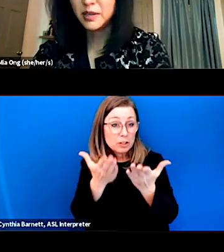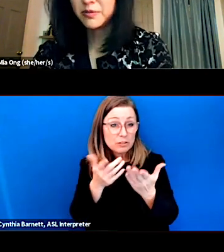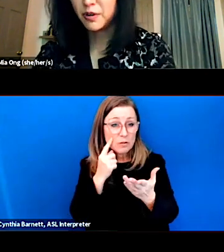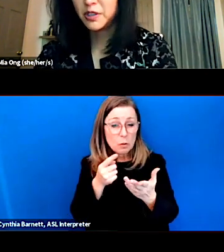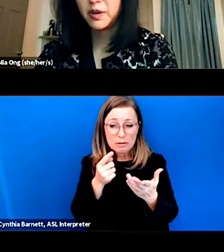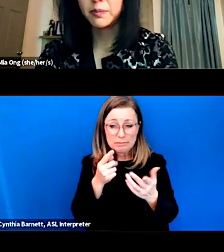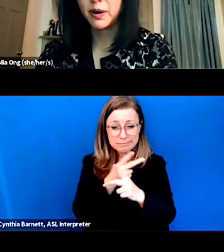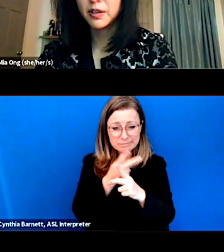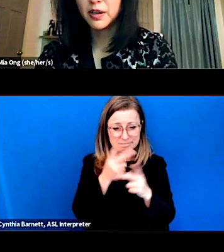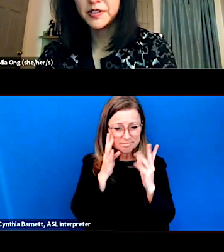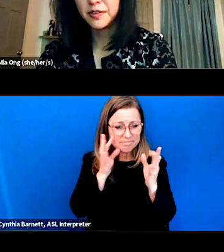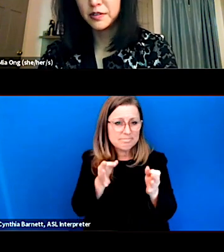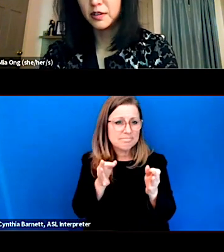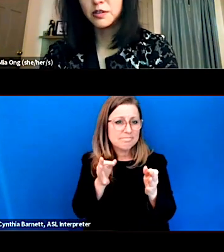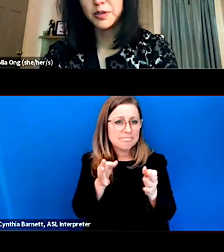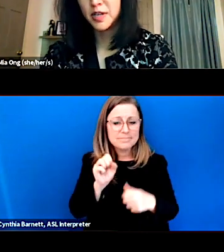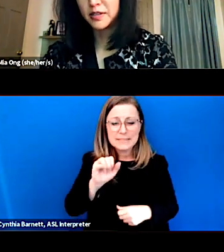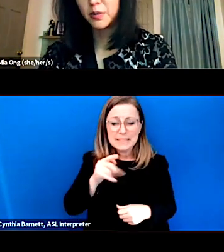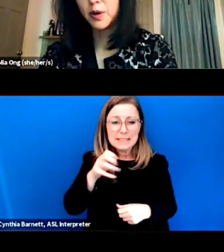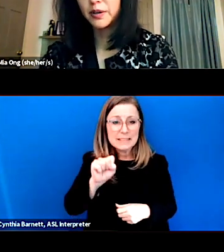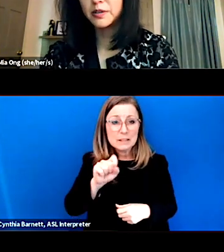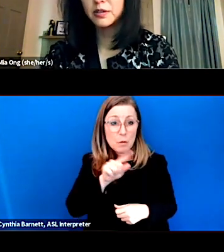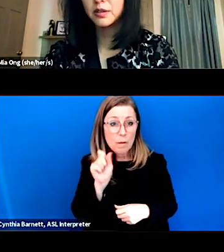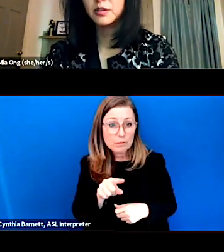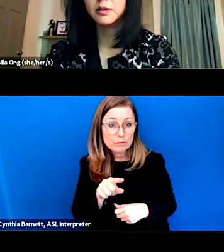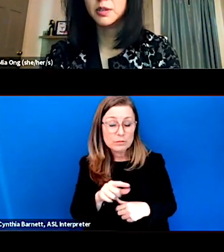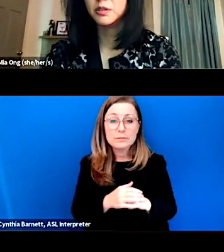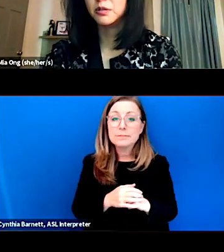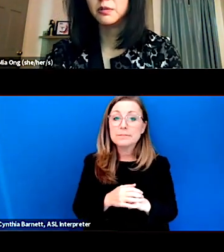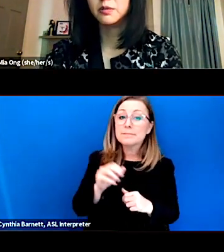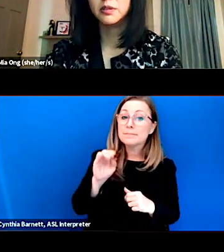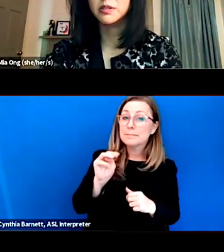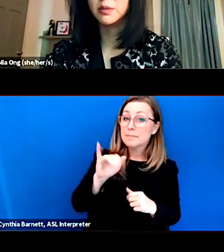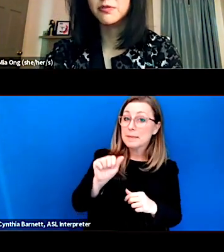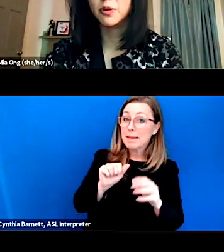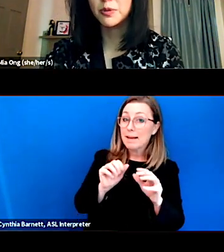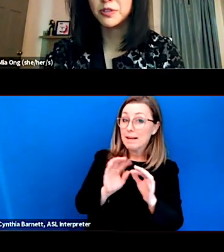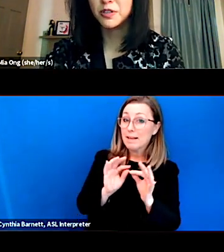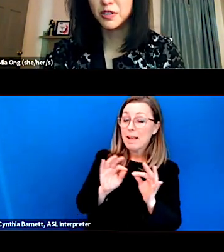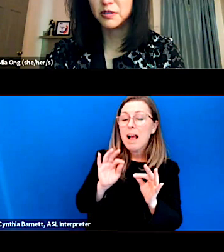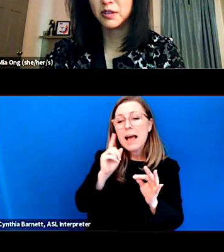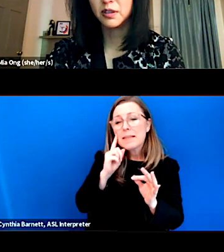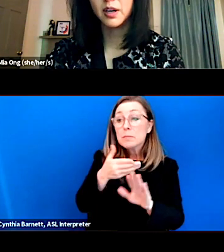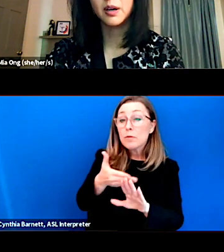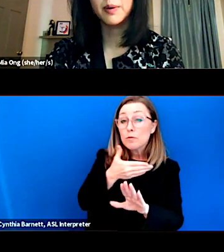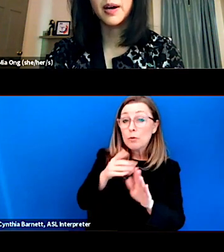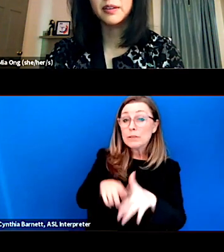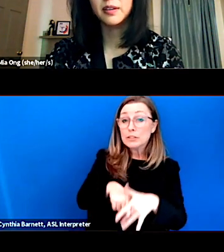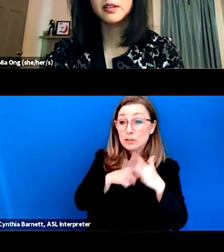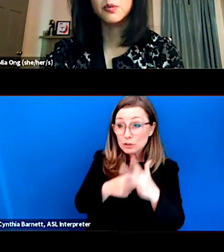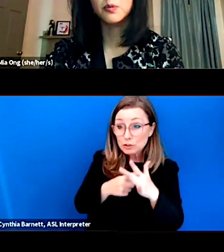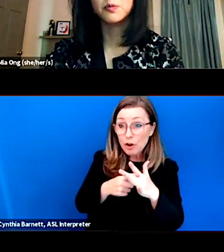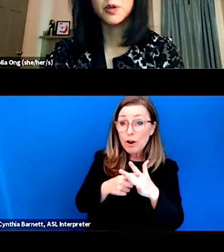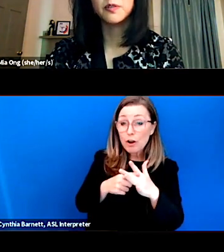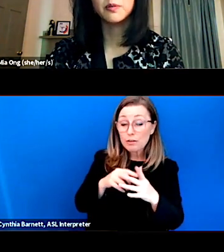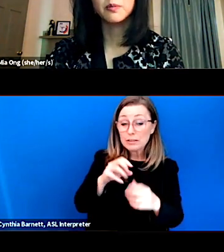I think before you embark on the synthesis, you can test the waters. You can do, some informal searches. I